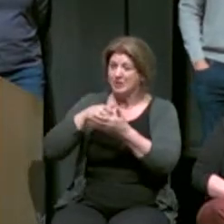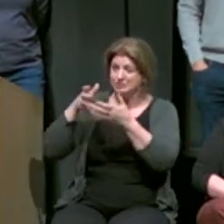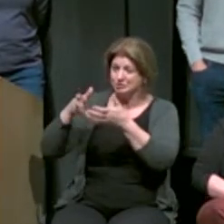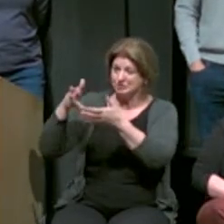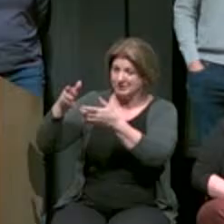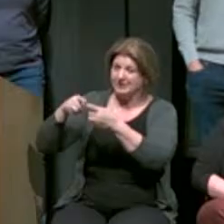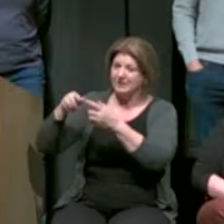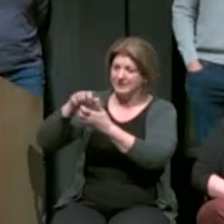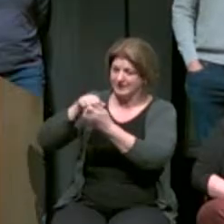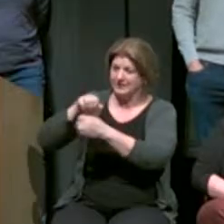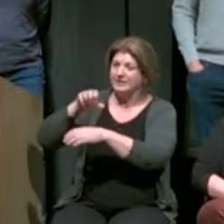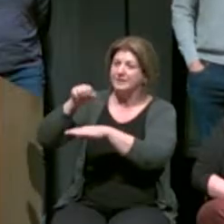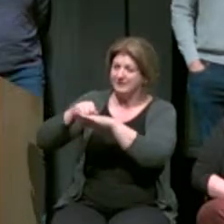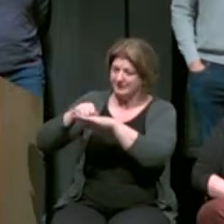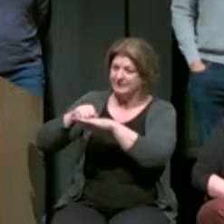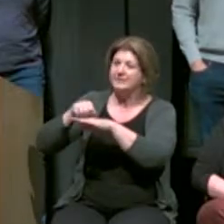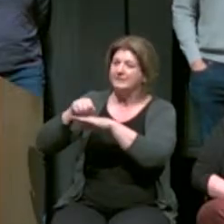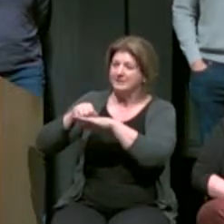it's also